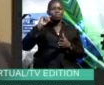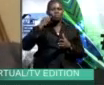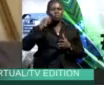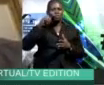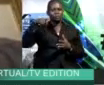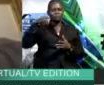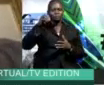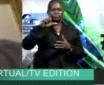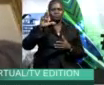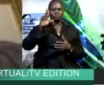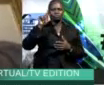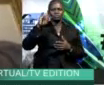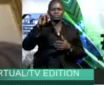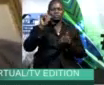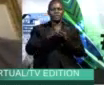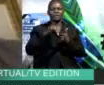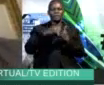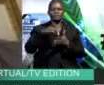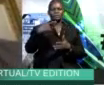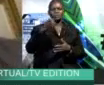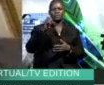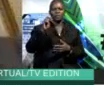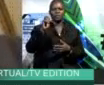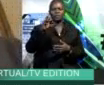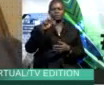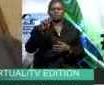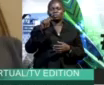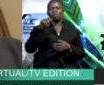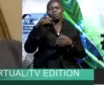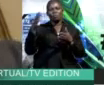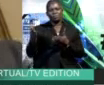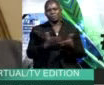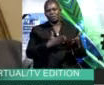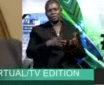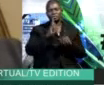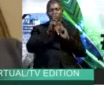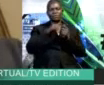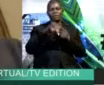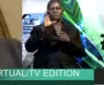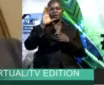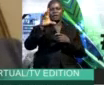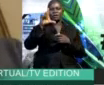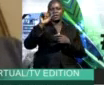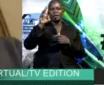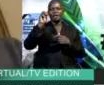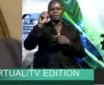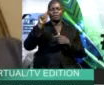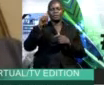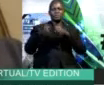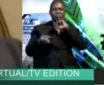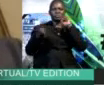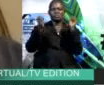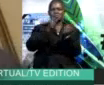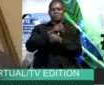emit. And we are also talking about climate change, 2050 net zero